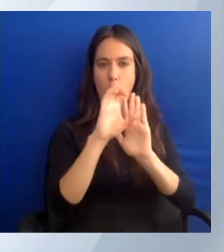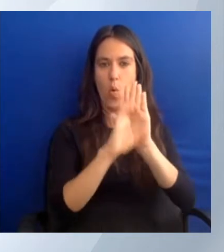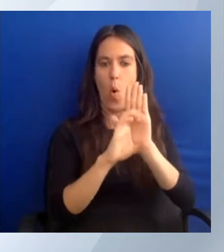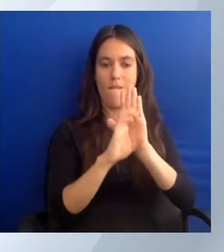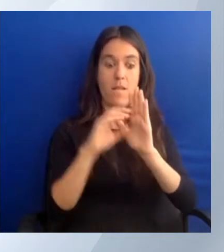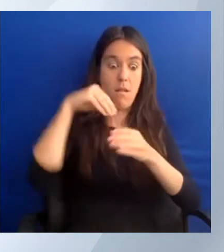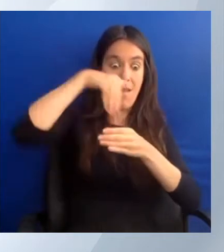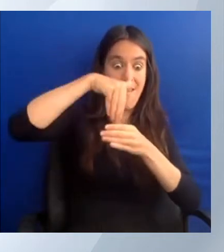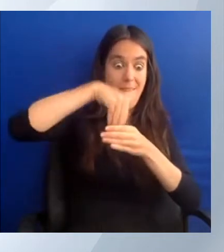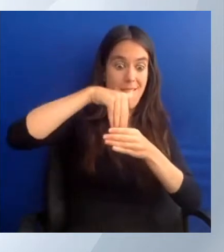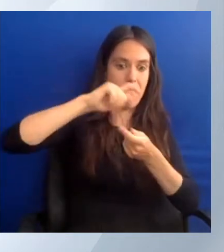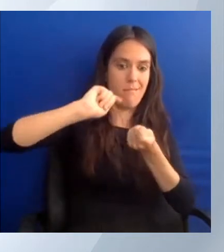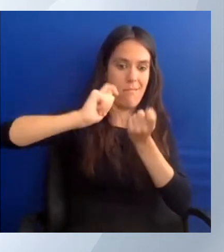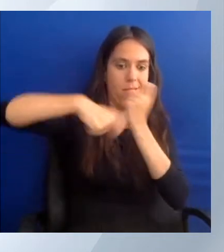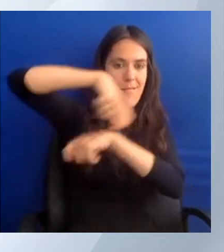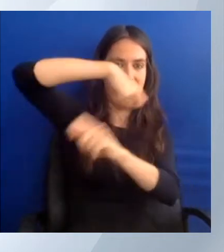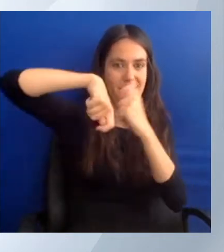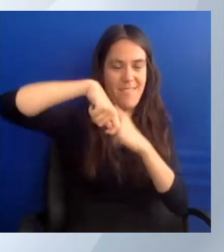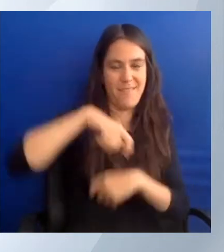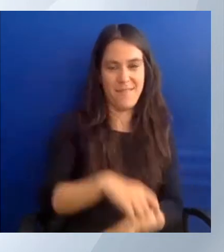the component.